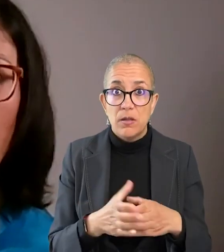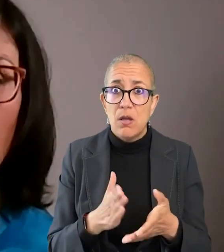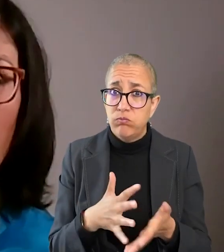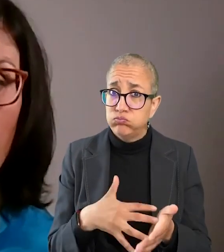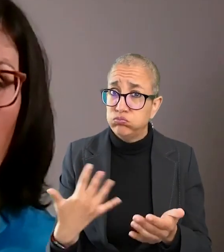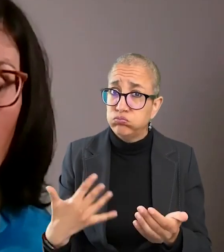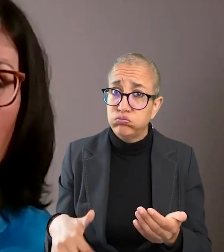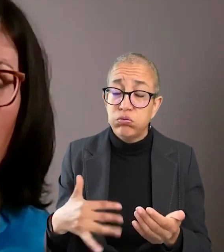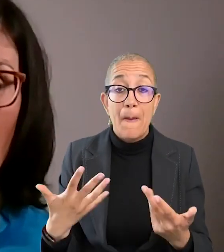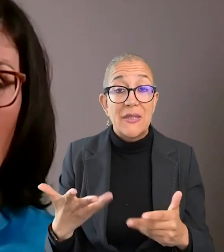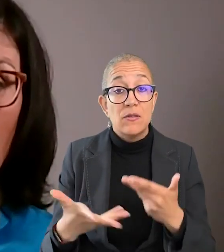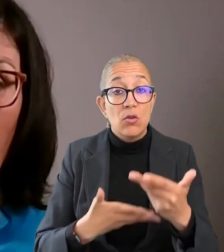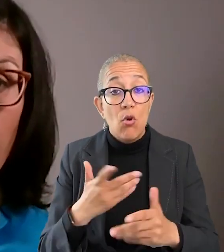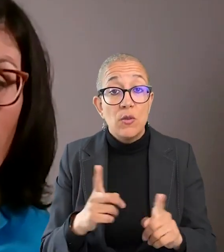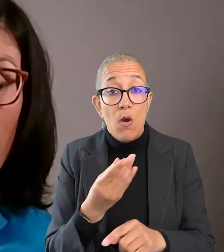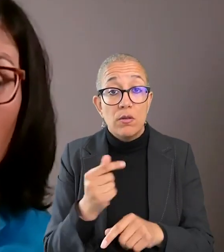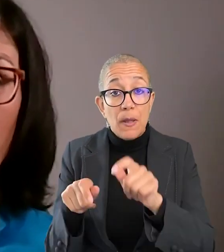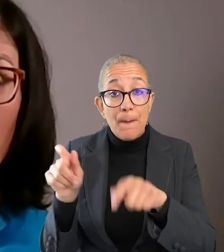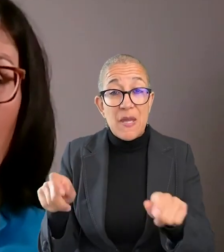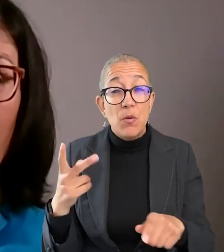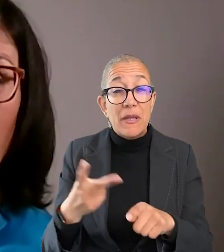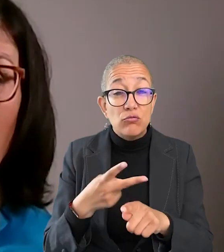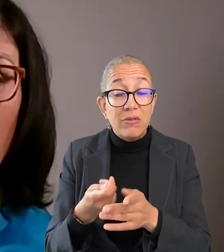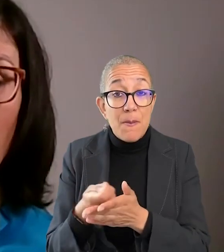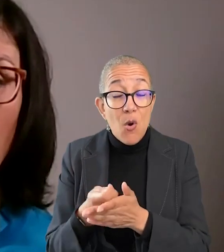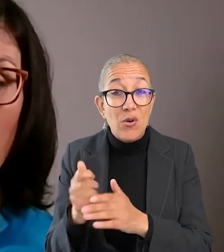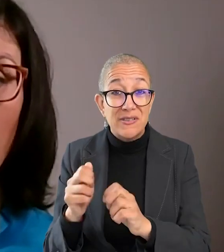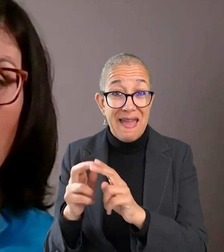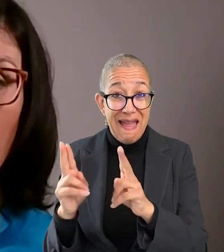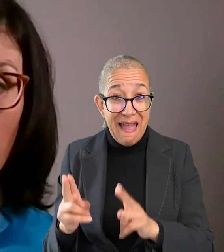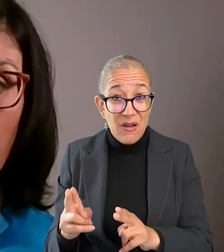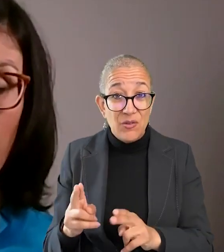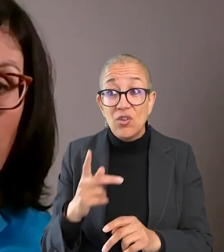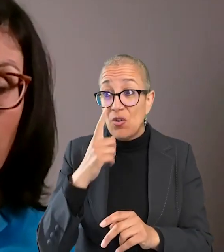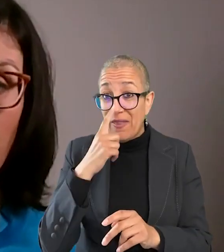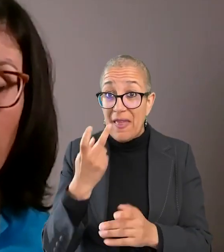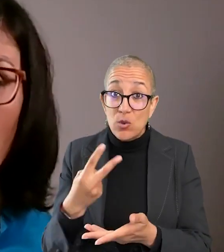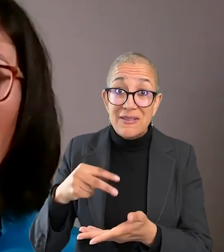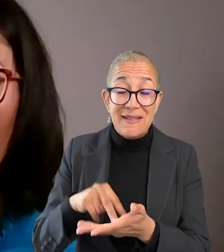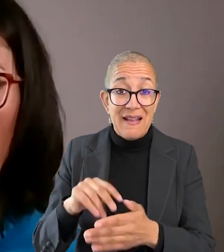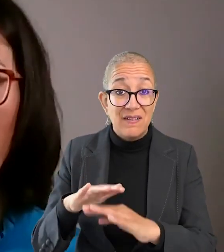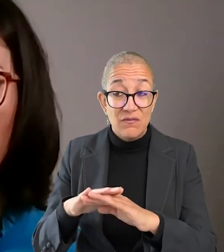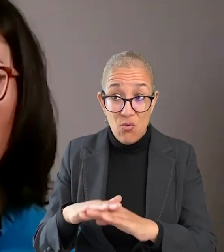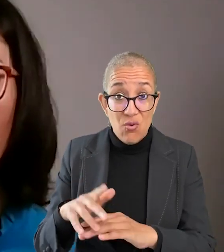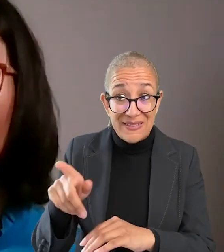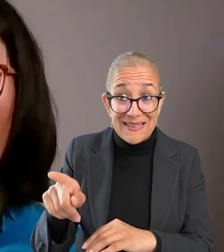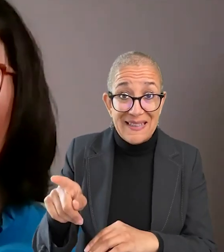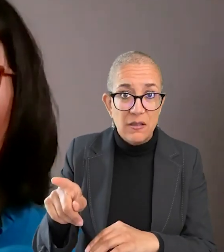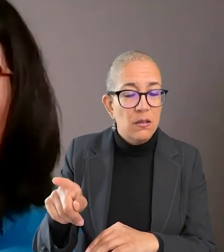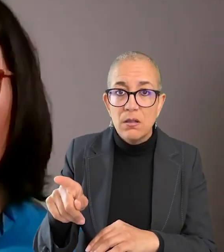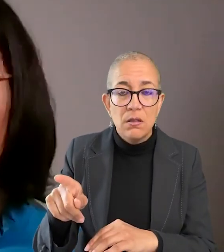I mean, we had stories of people who had remortgaged their houses in order to unsuccessfully stand in seats. And what it highlighted